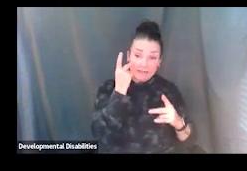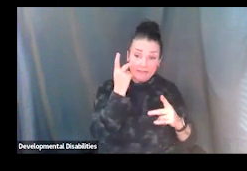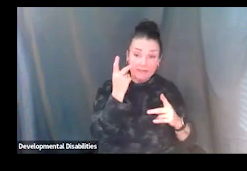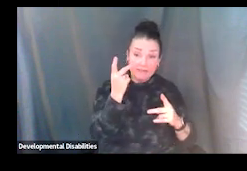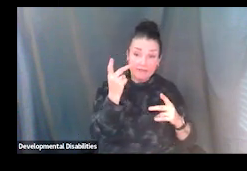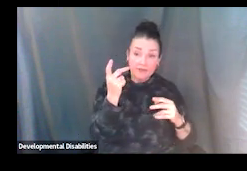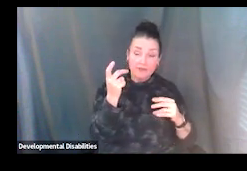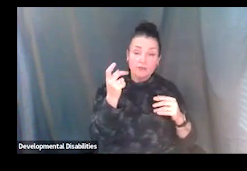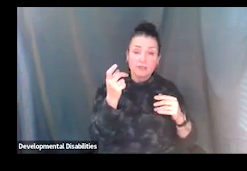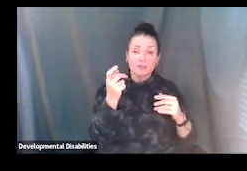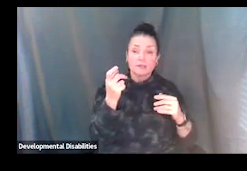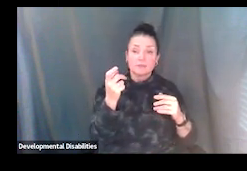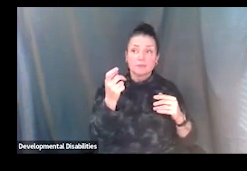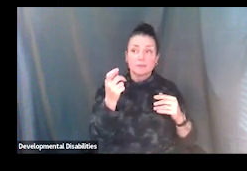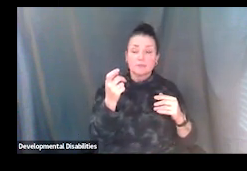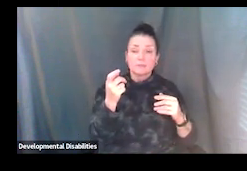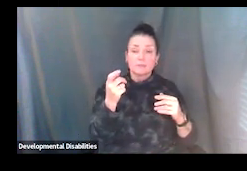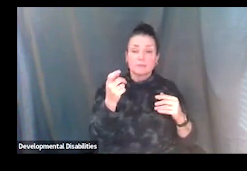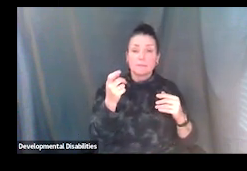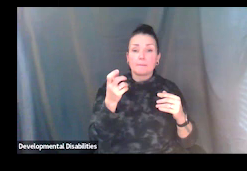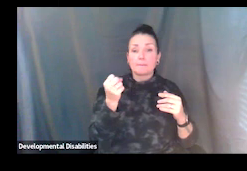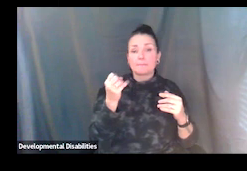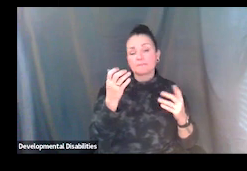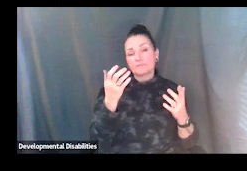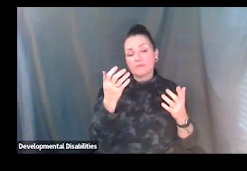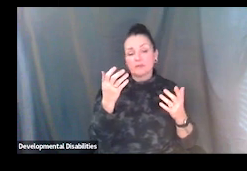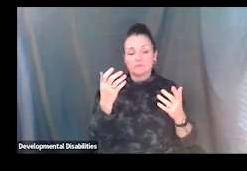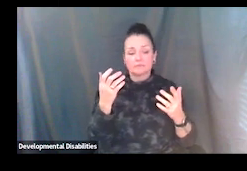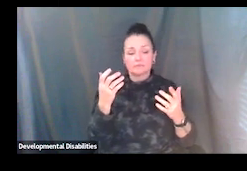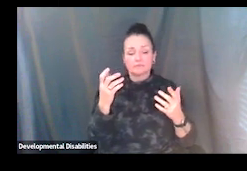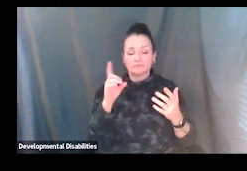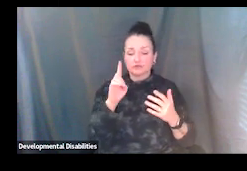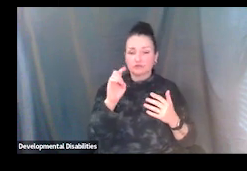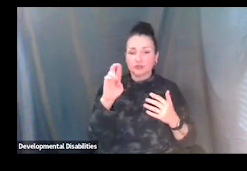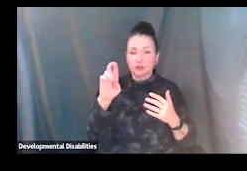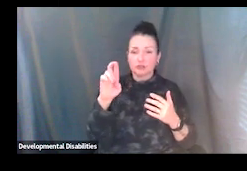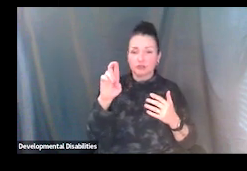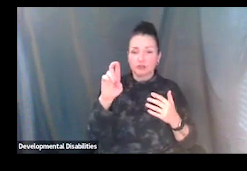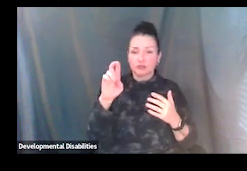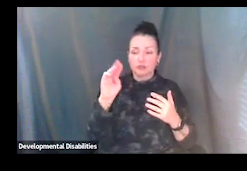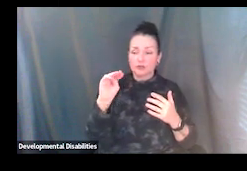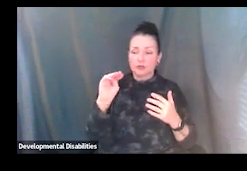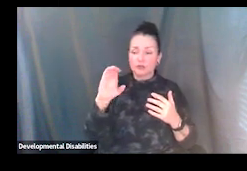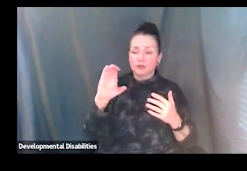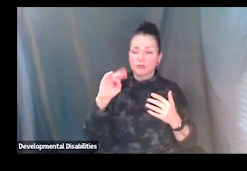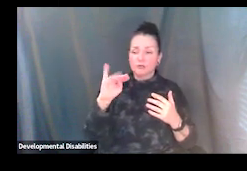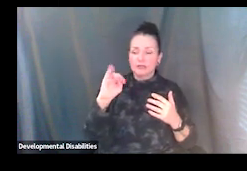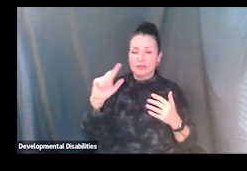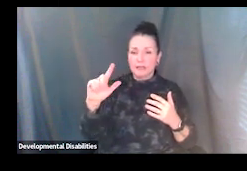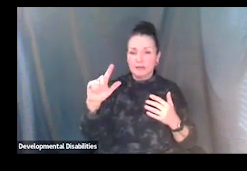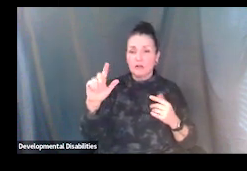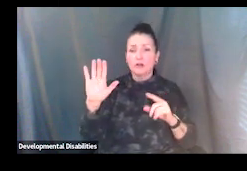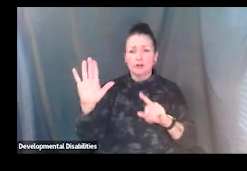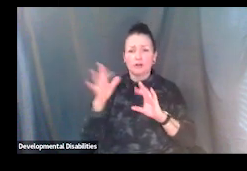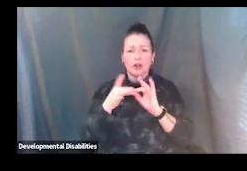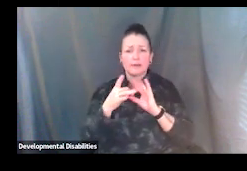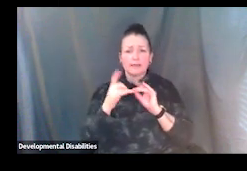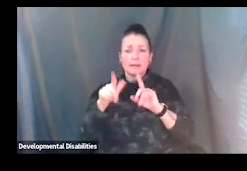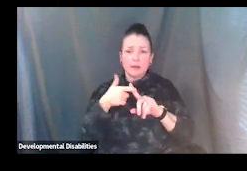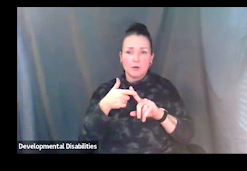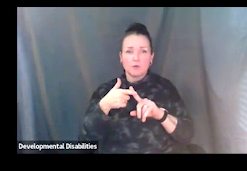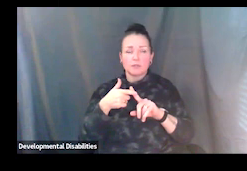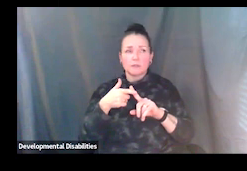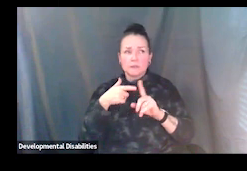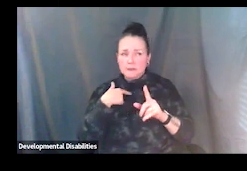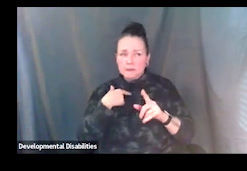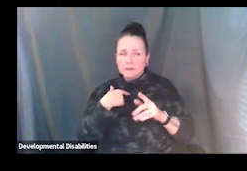is trying to decide, is it the case that Dr. McNeil outlined where everyone's been involved, you really have maxed out your behavioral